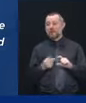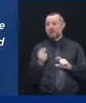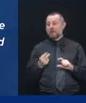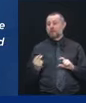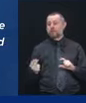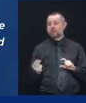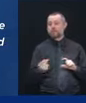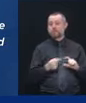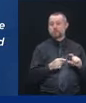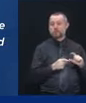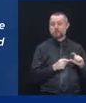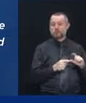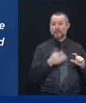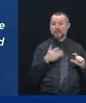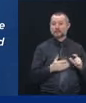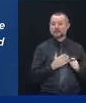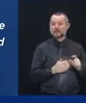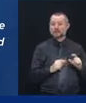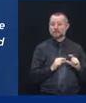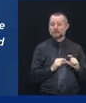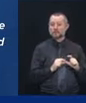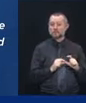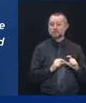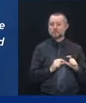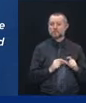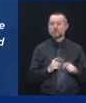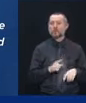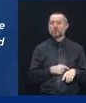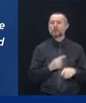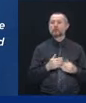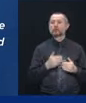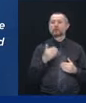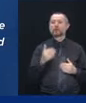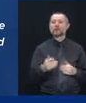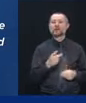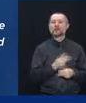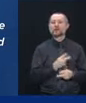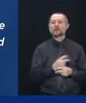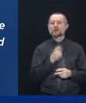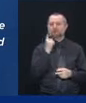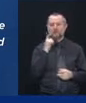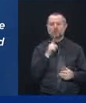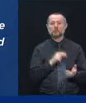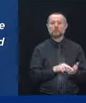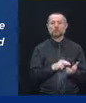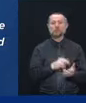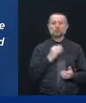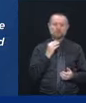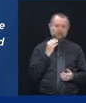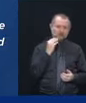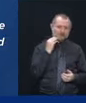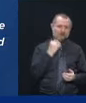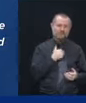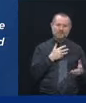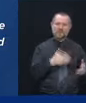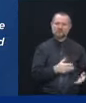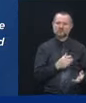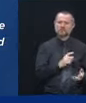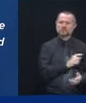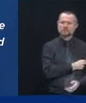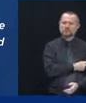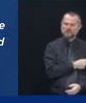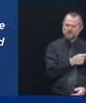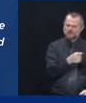care facility program, the program that does nursing homes through pharmacies, et cetera. There will